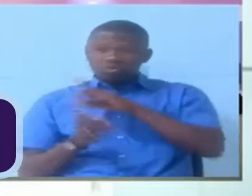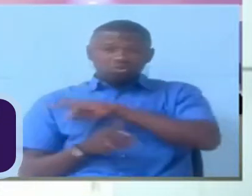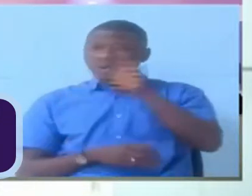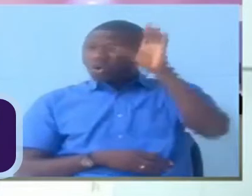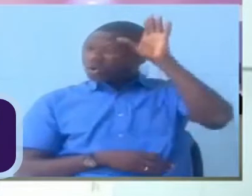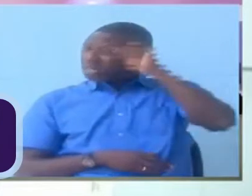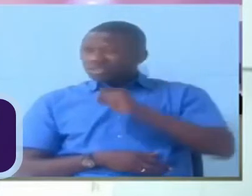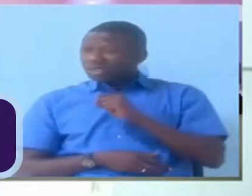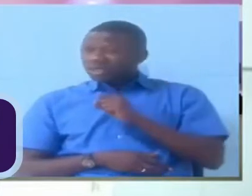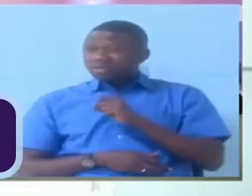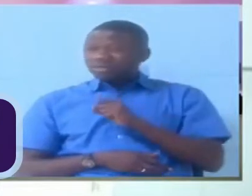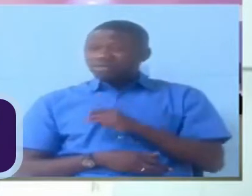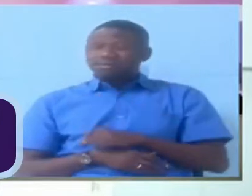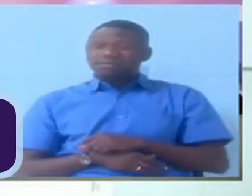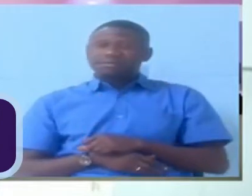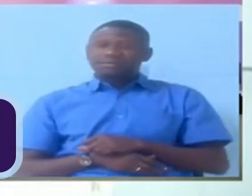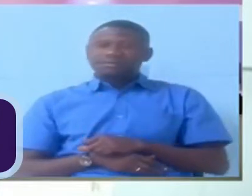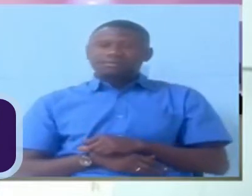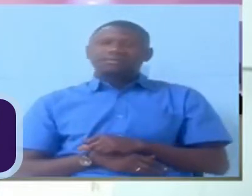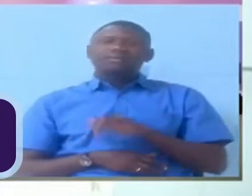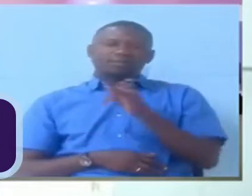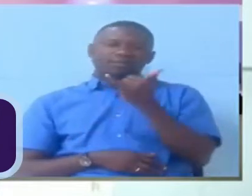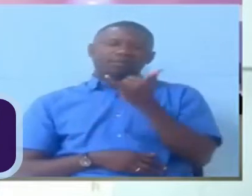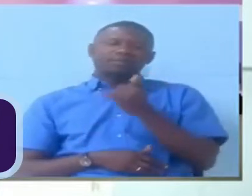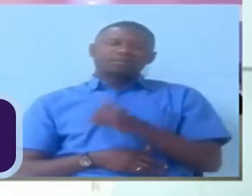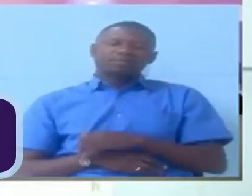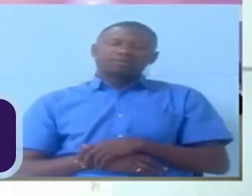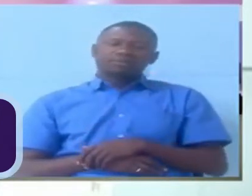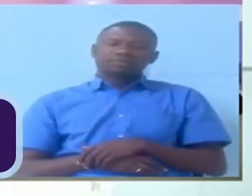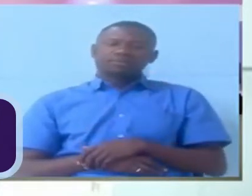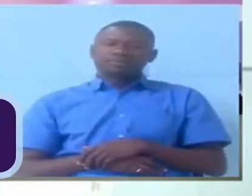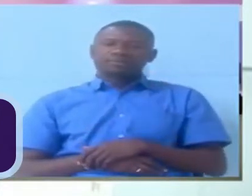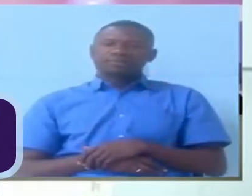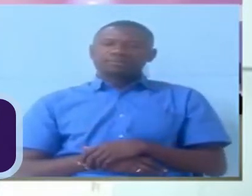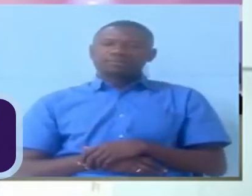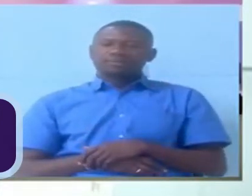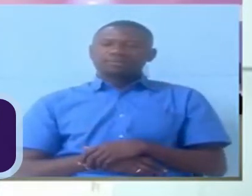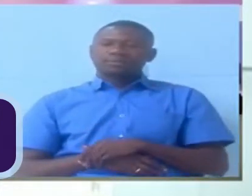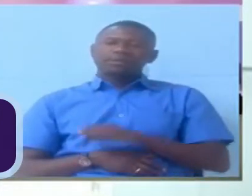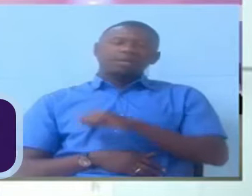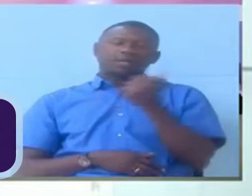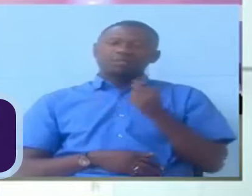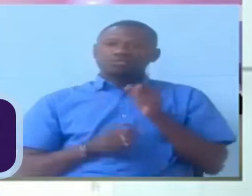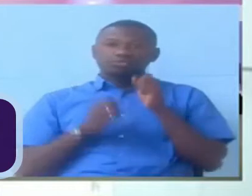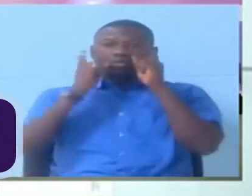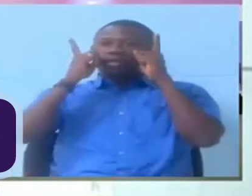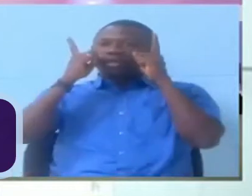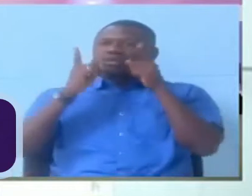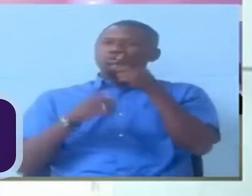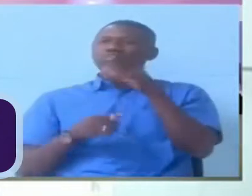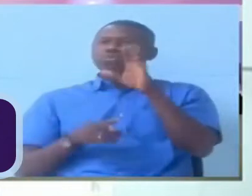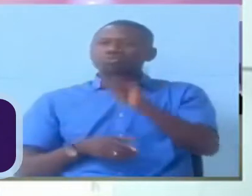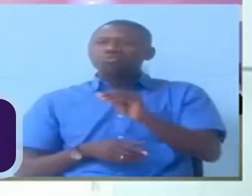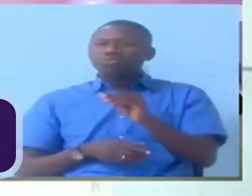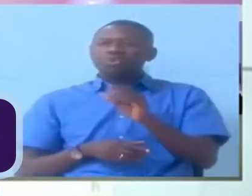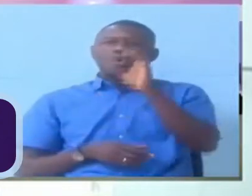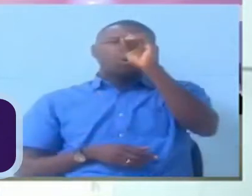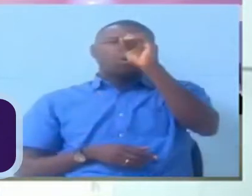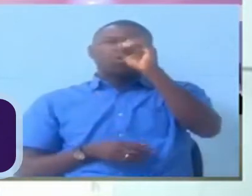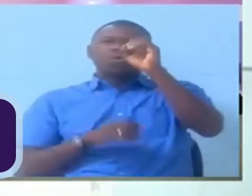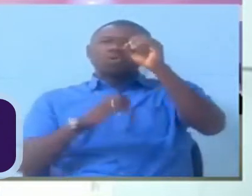jumalu. I did English. Na angale kang okay. And I also did maths. Na si faro ke walem